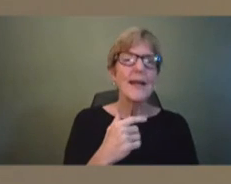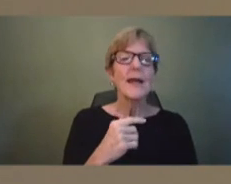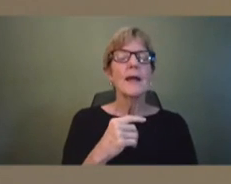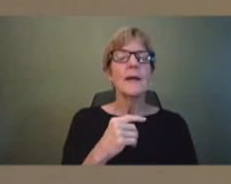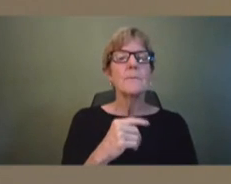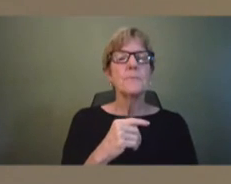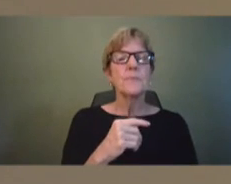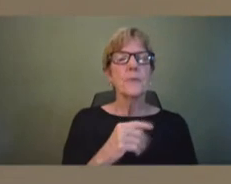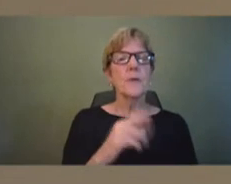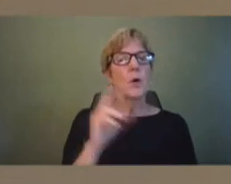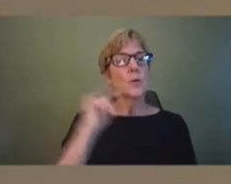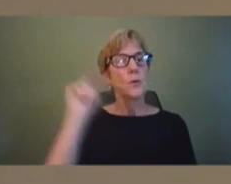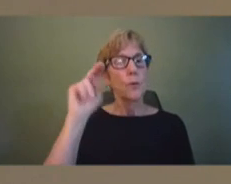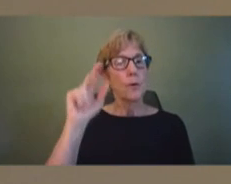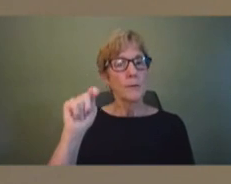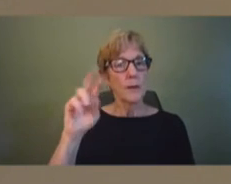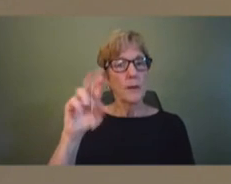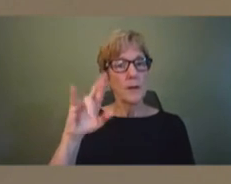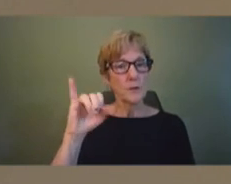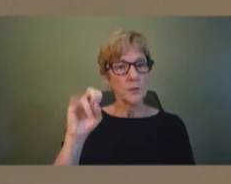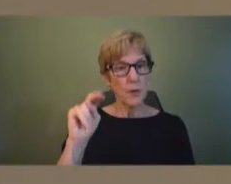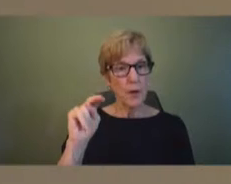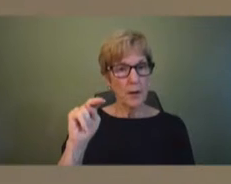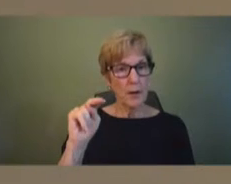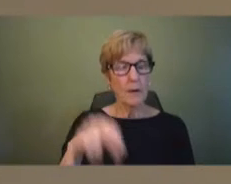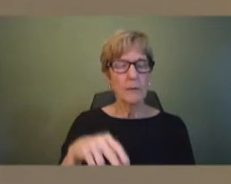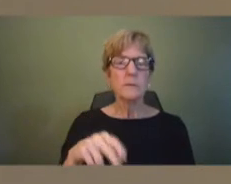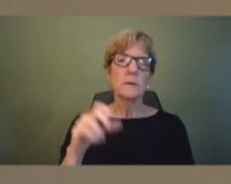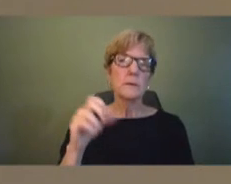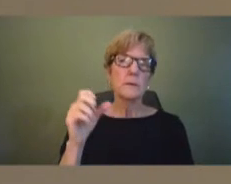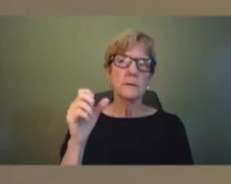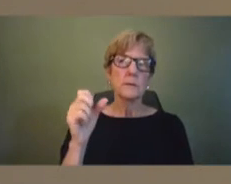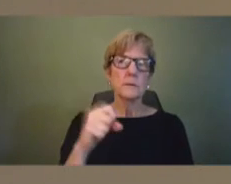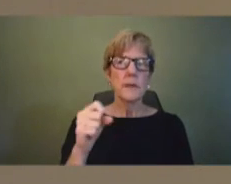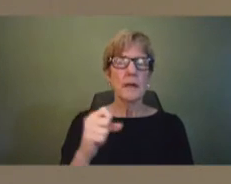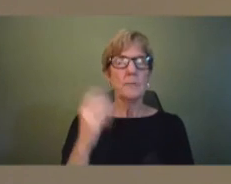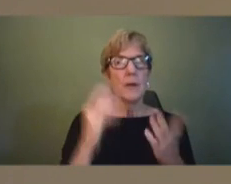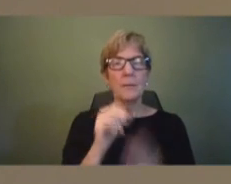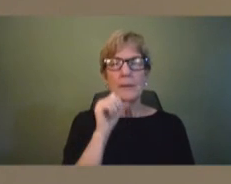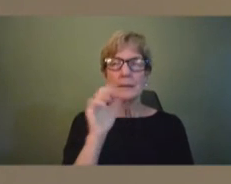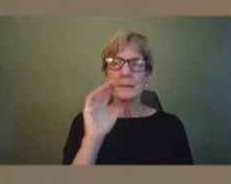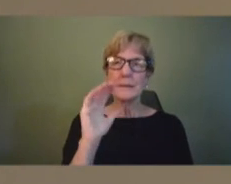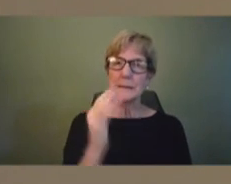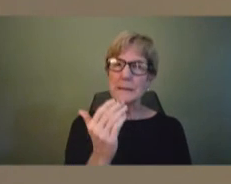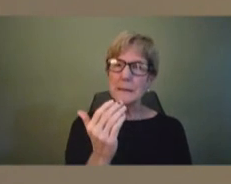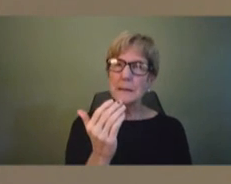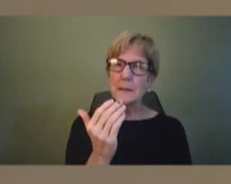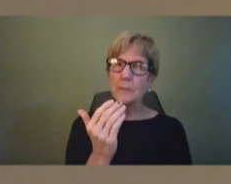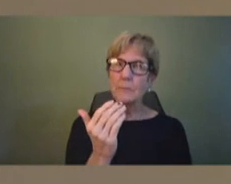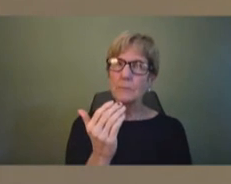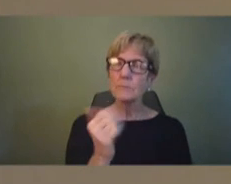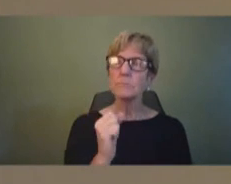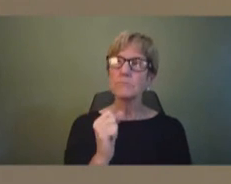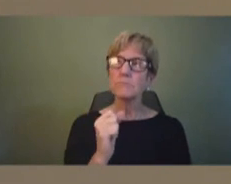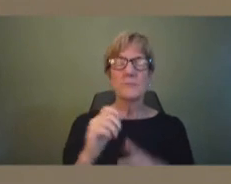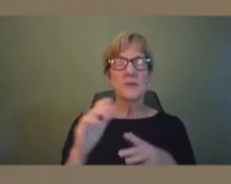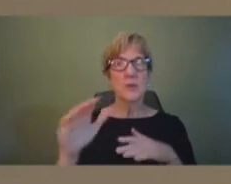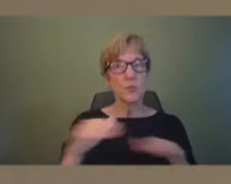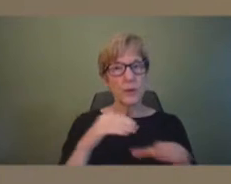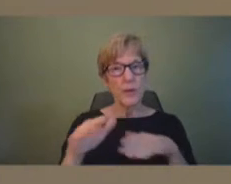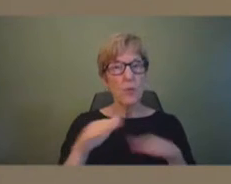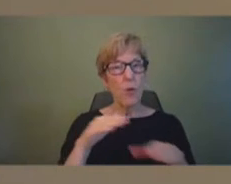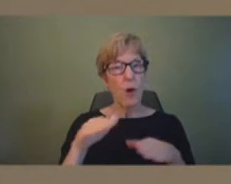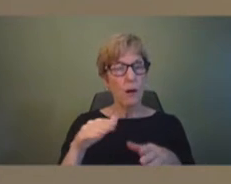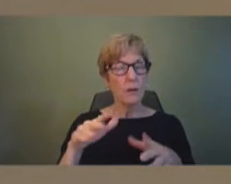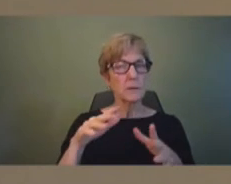North Tron Street um although it does might not seem um very walkable right now